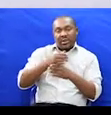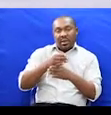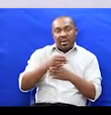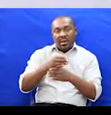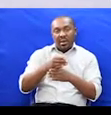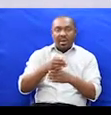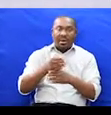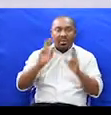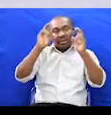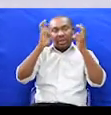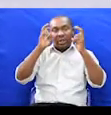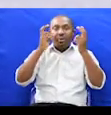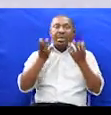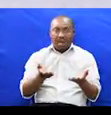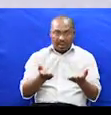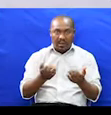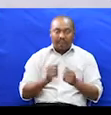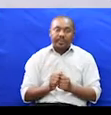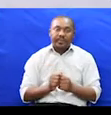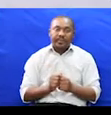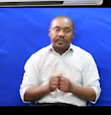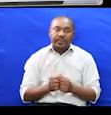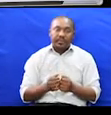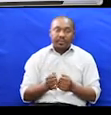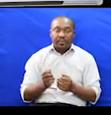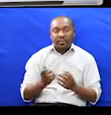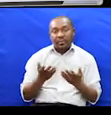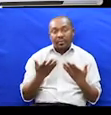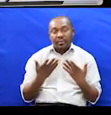we learn. So here